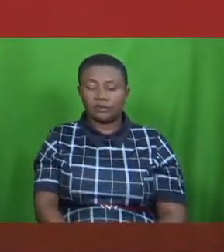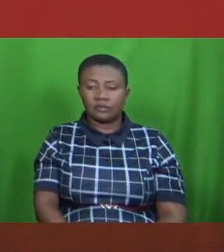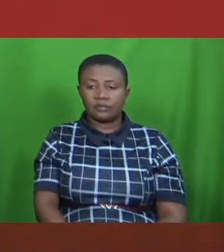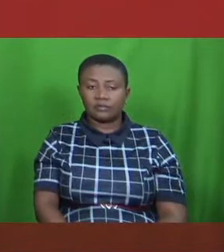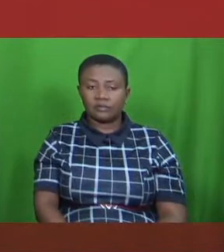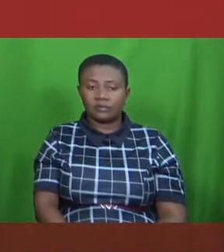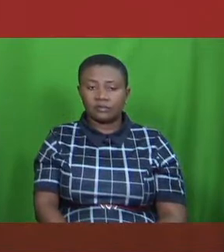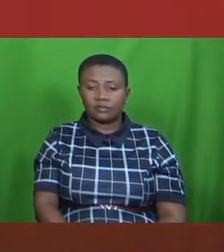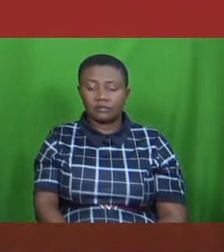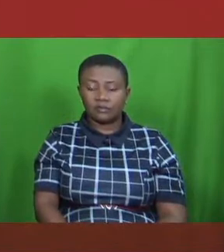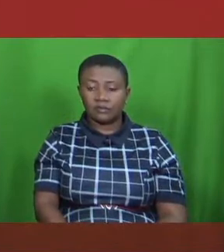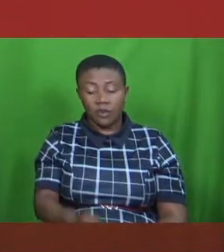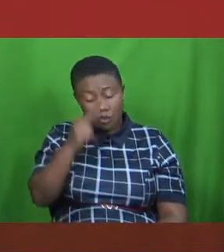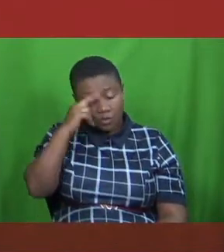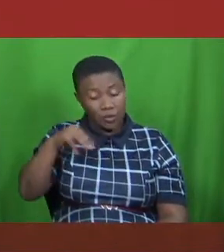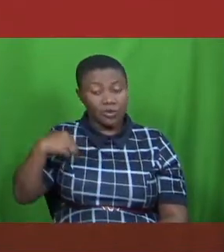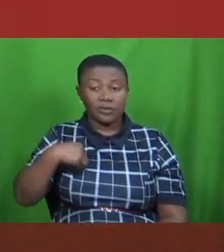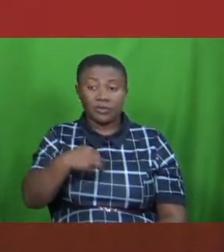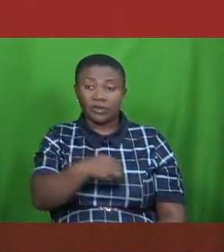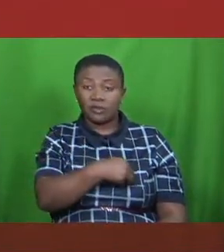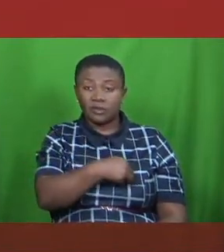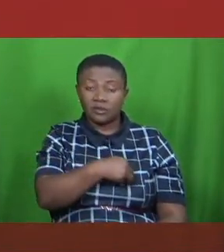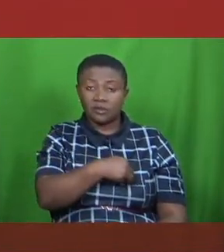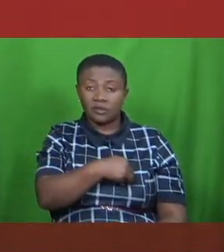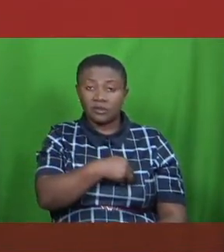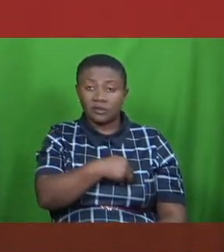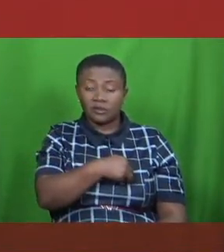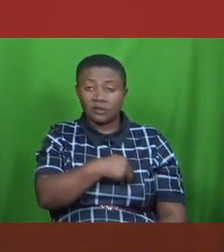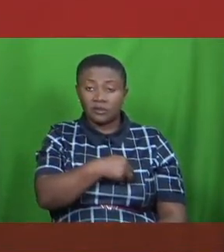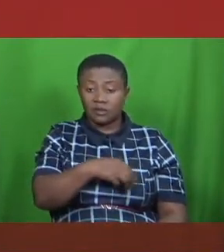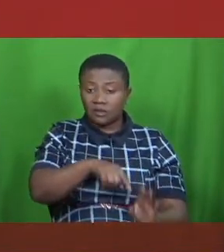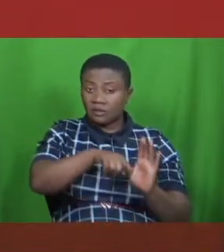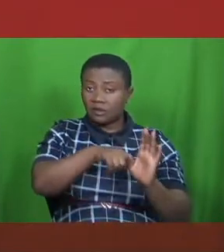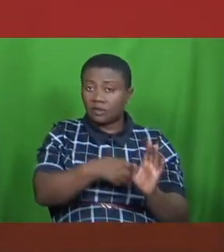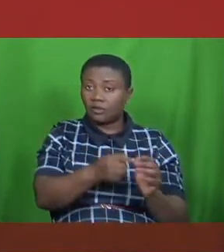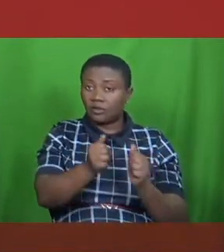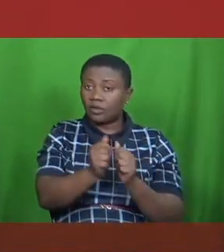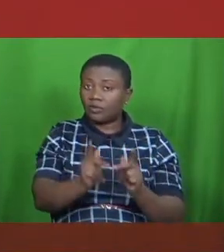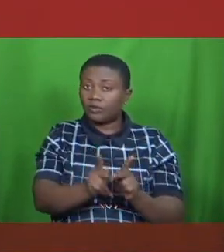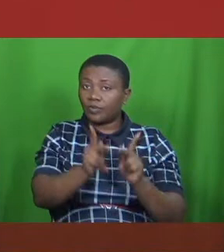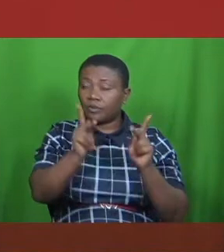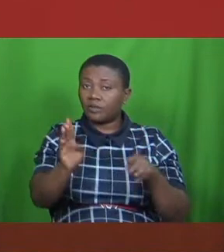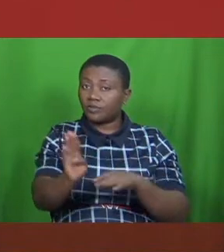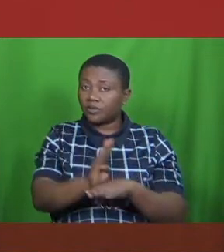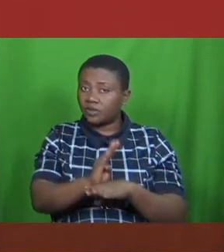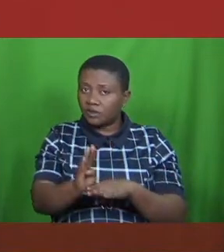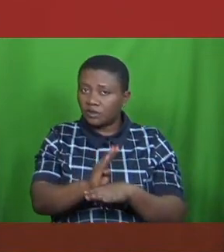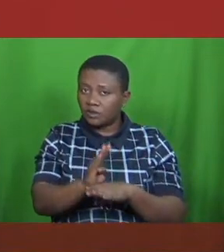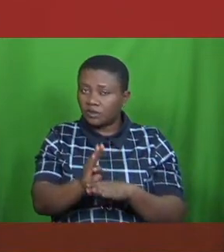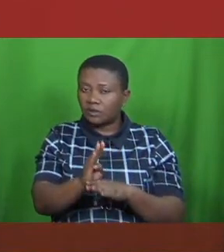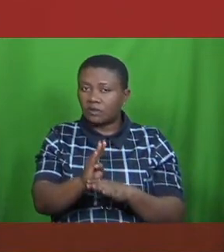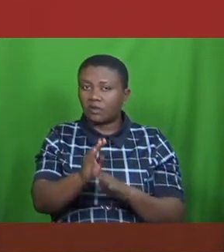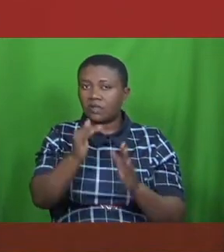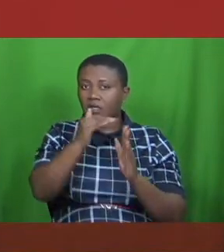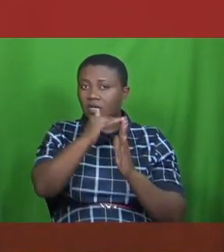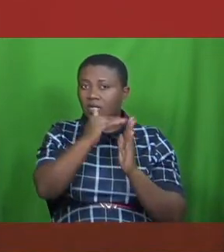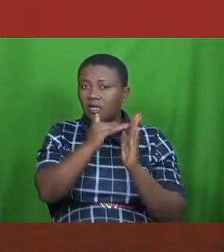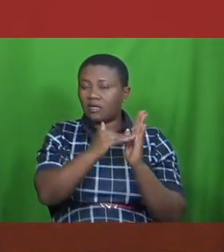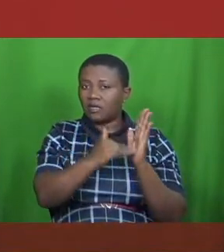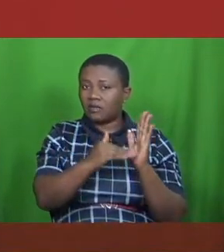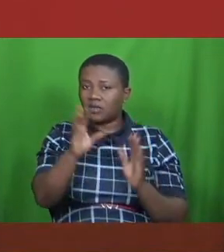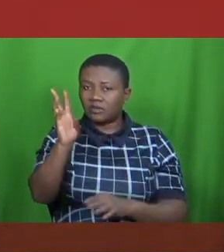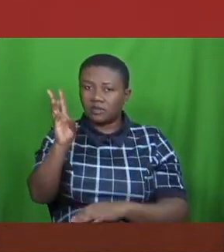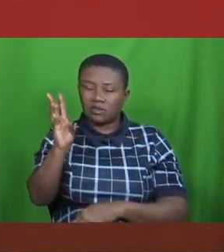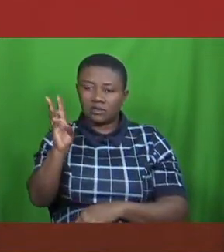Honorable members, at the commencement of public business, item 6,